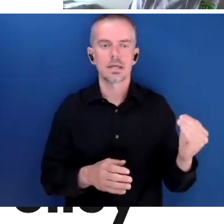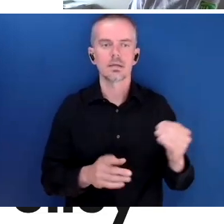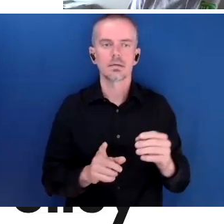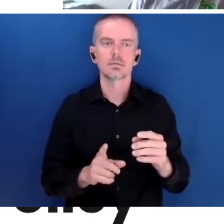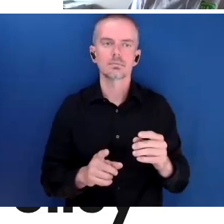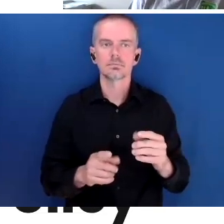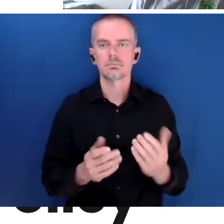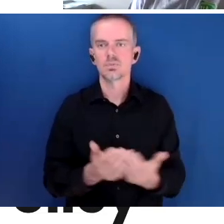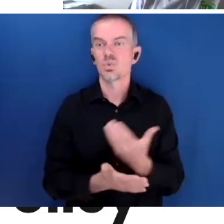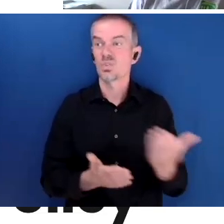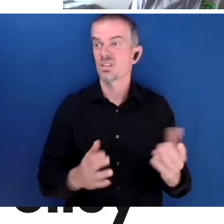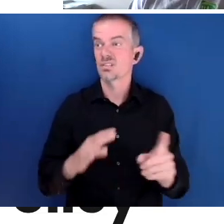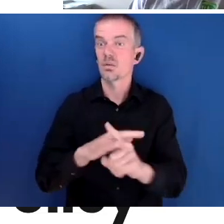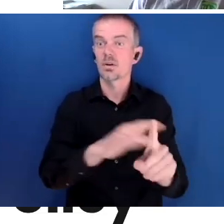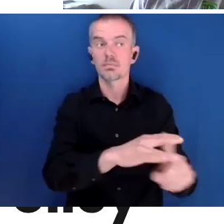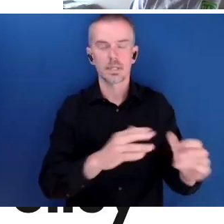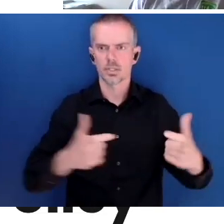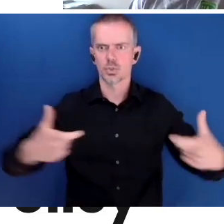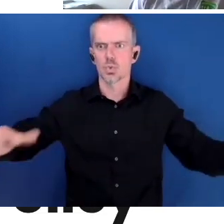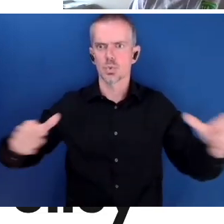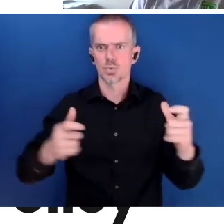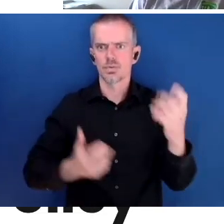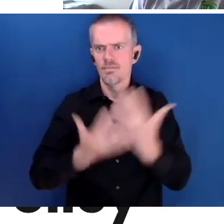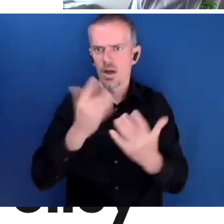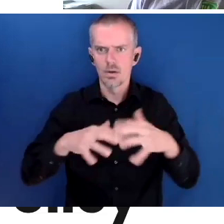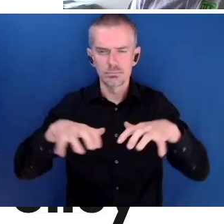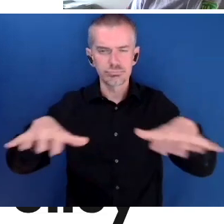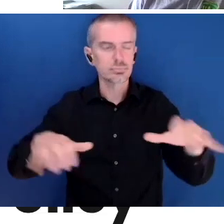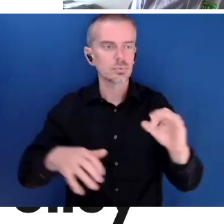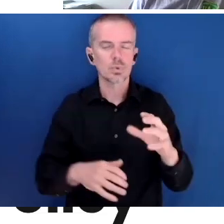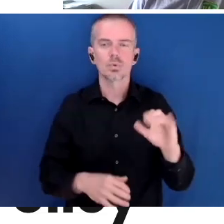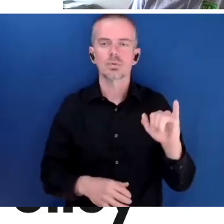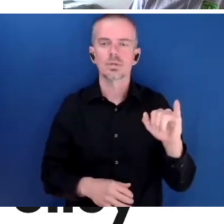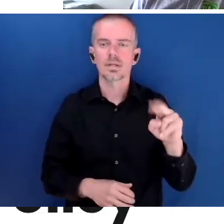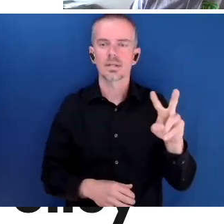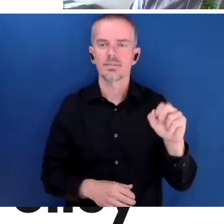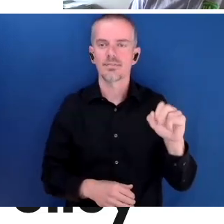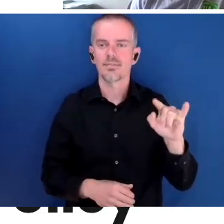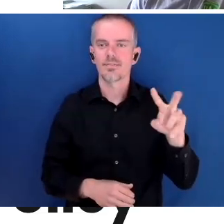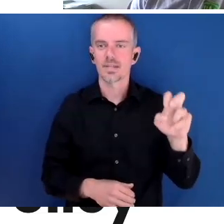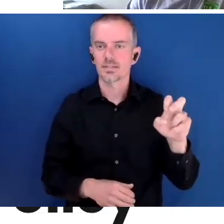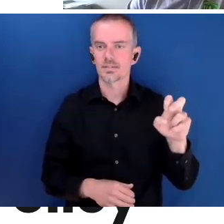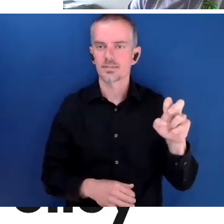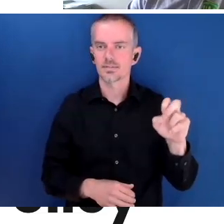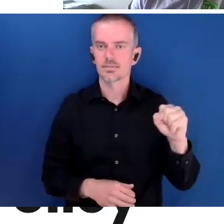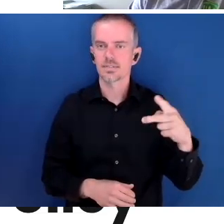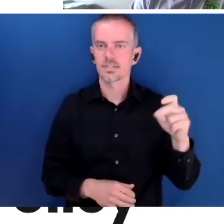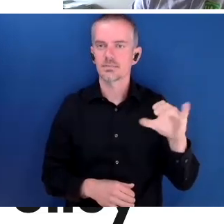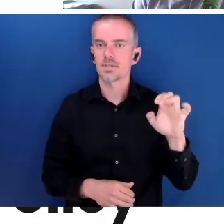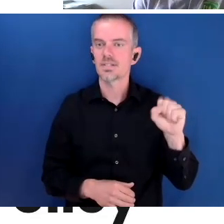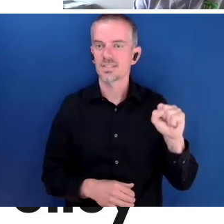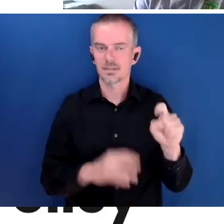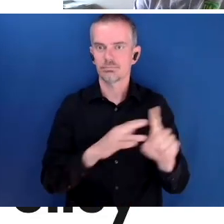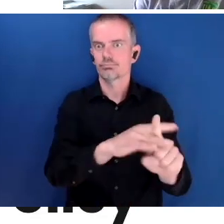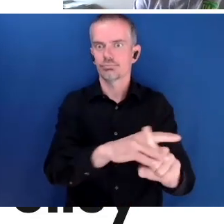we're seeing, like large-scale fire or invasive species disturbances that require amendments to those plans.